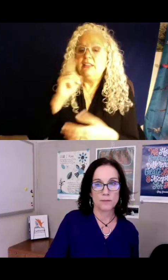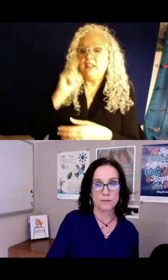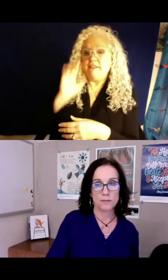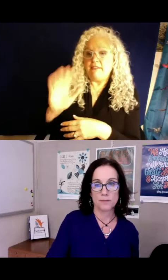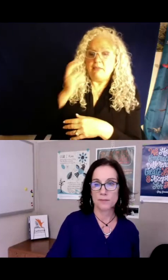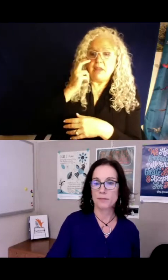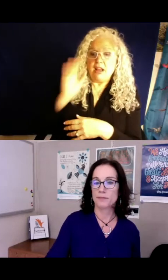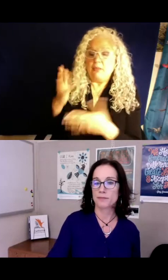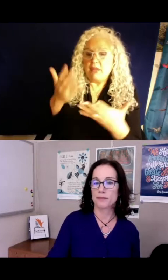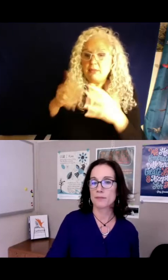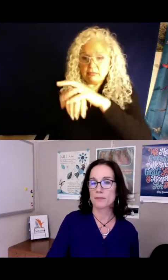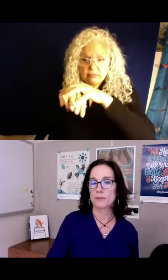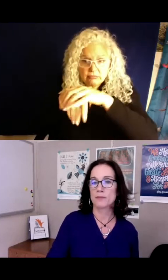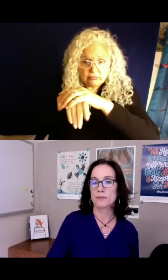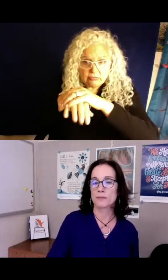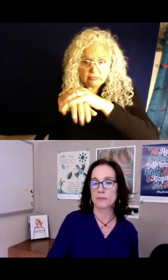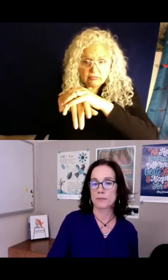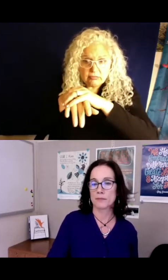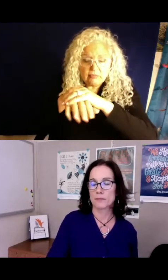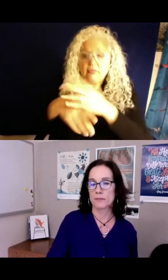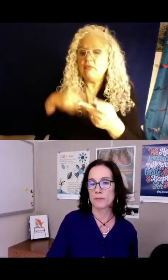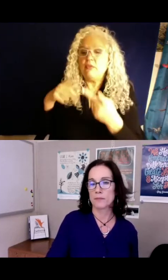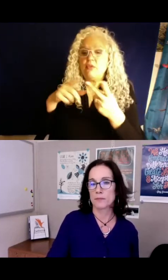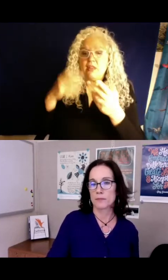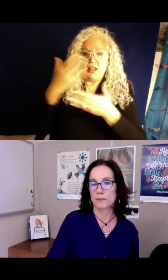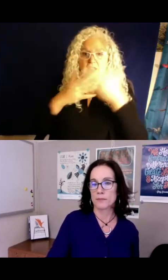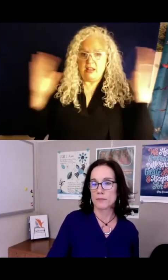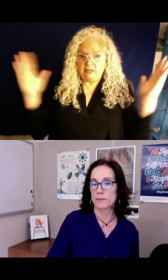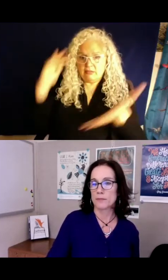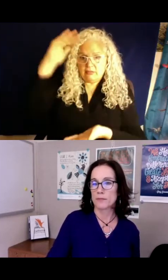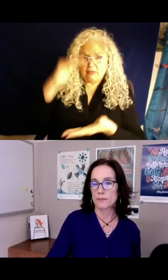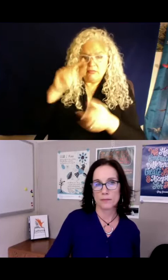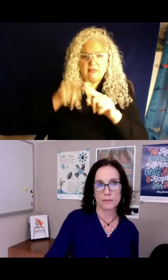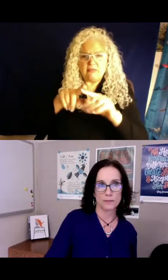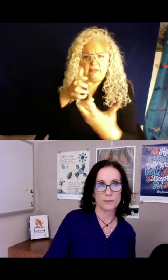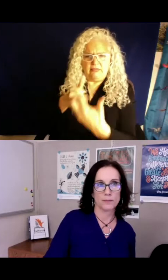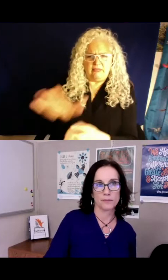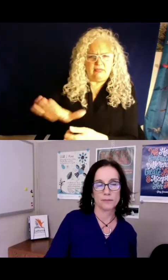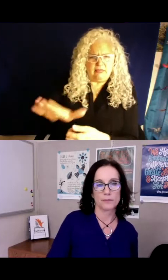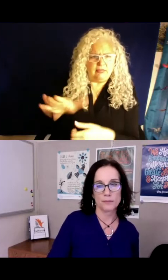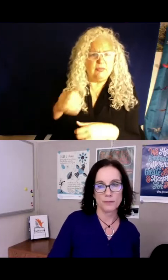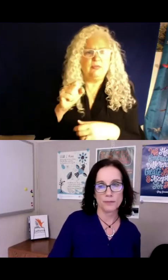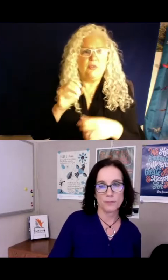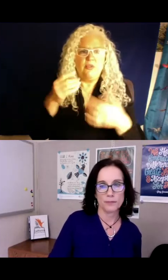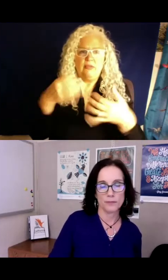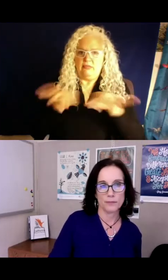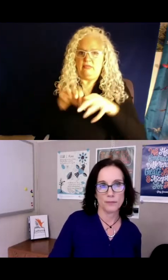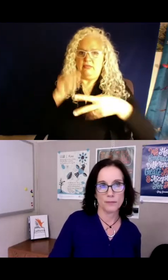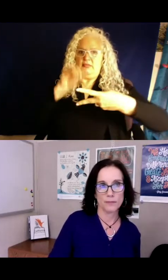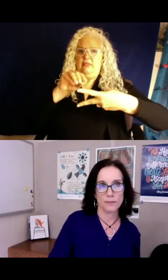need access to language through sign, and that may be tactile interpretation, that might be